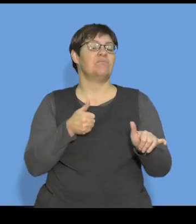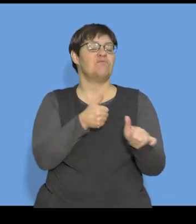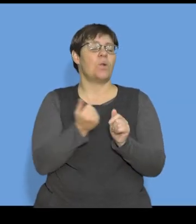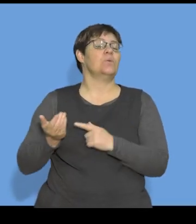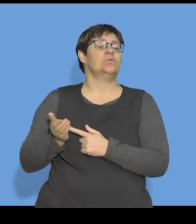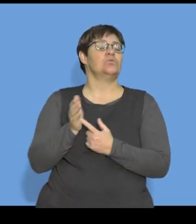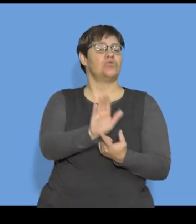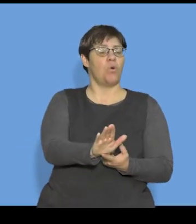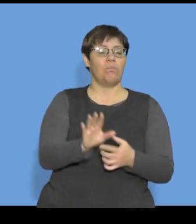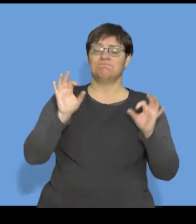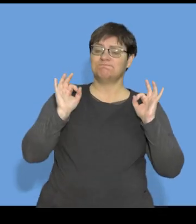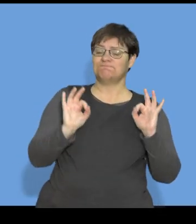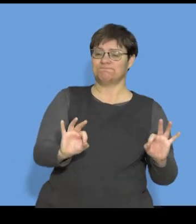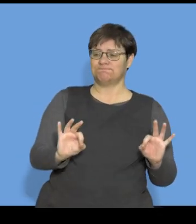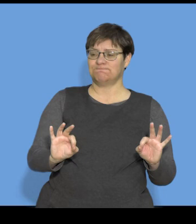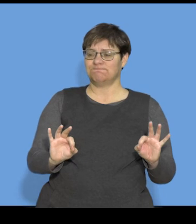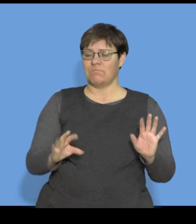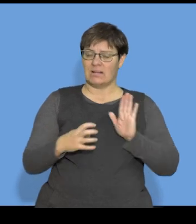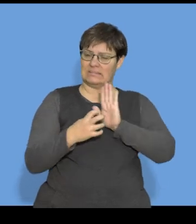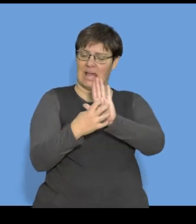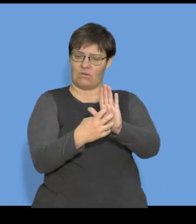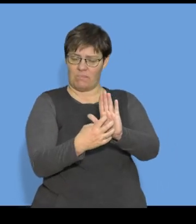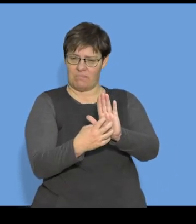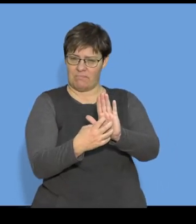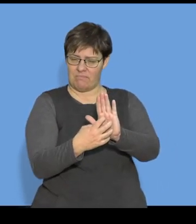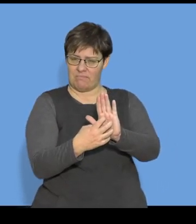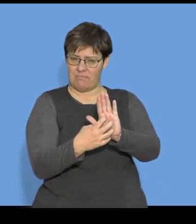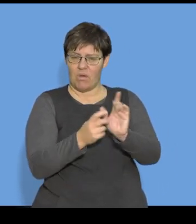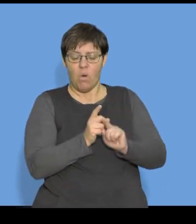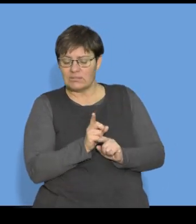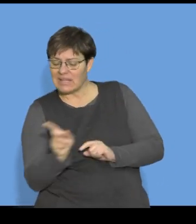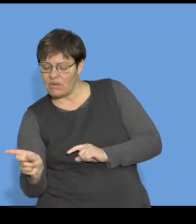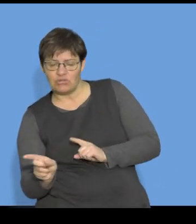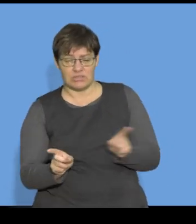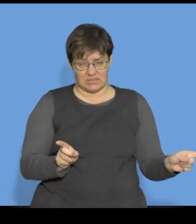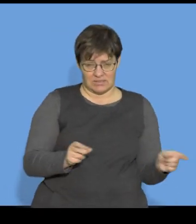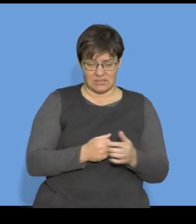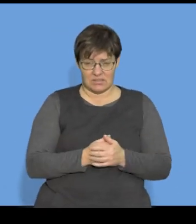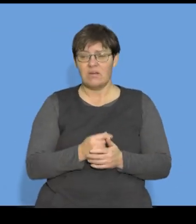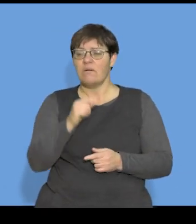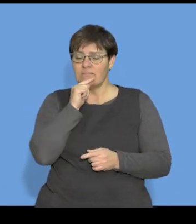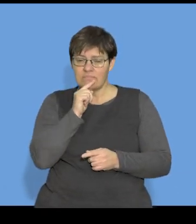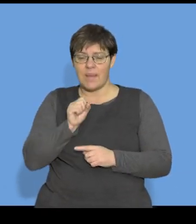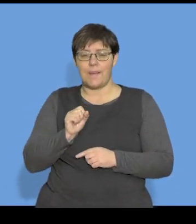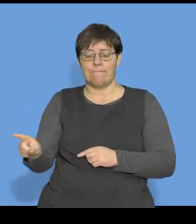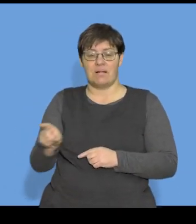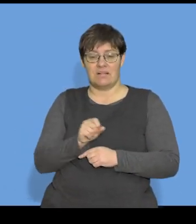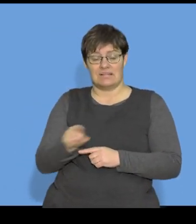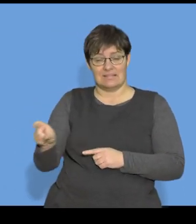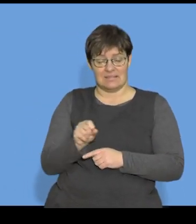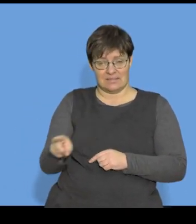Which one of the following shows the correct diagram, direction of